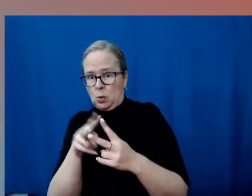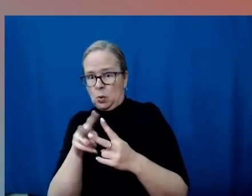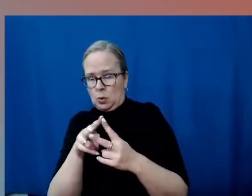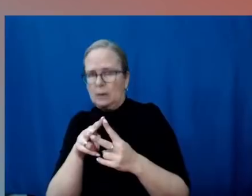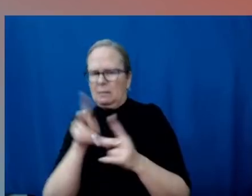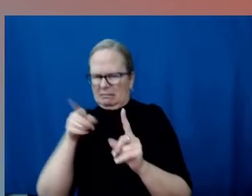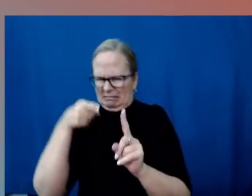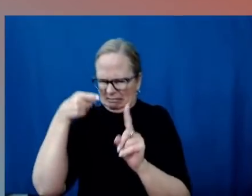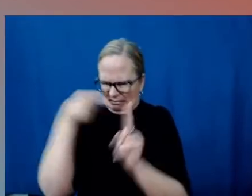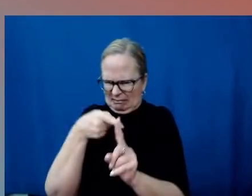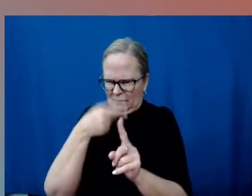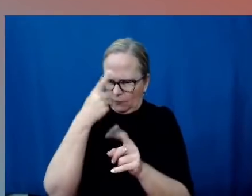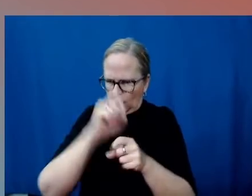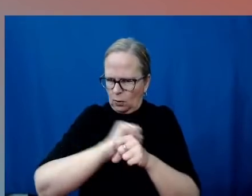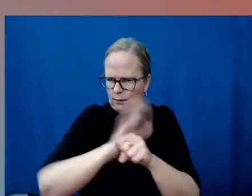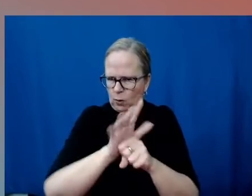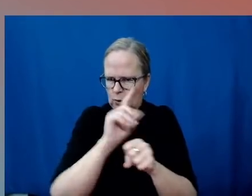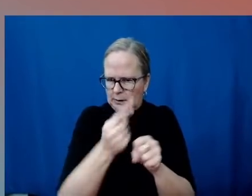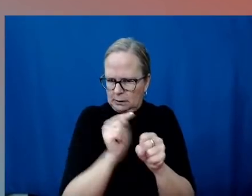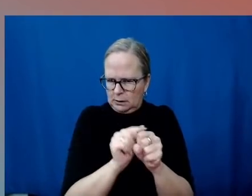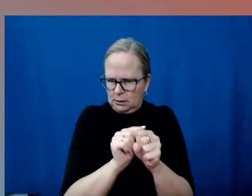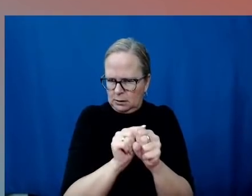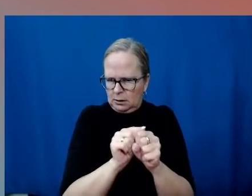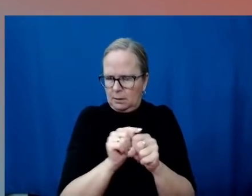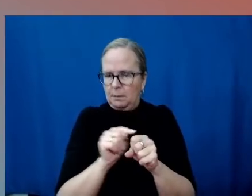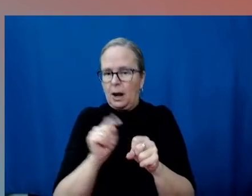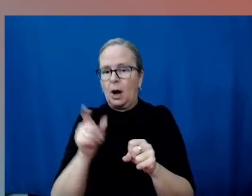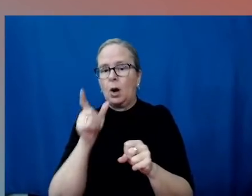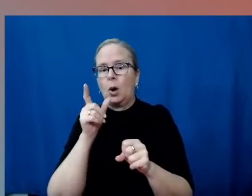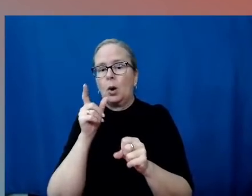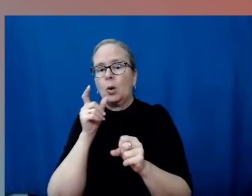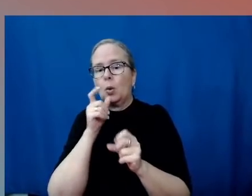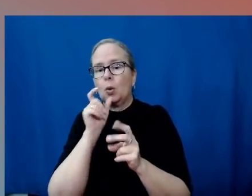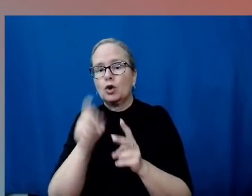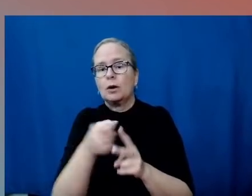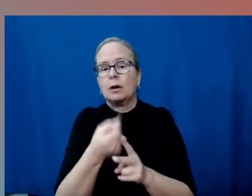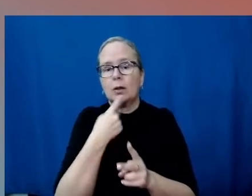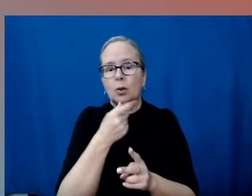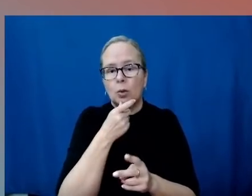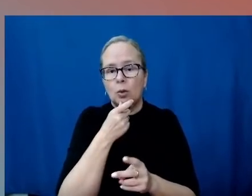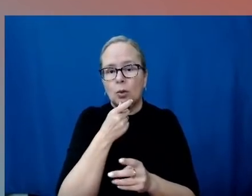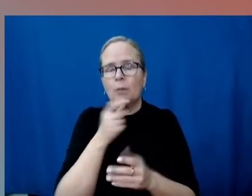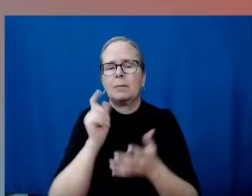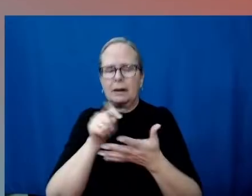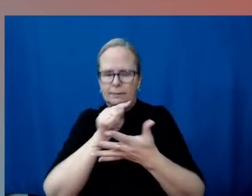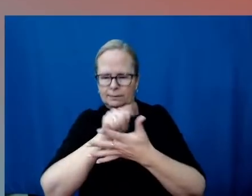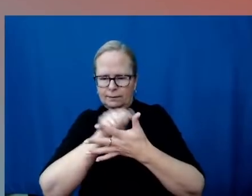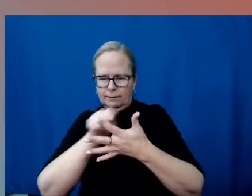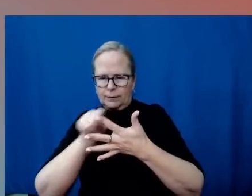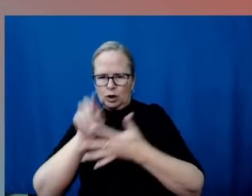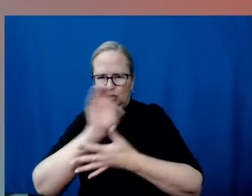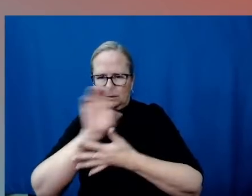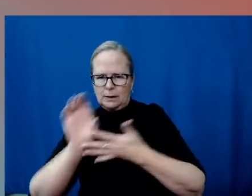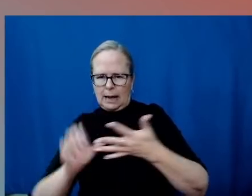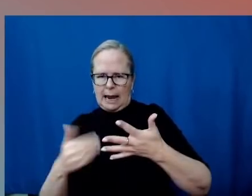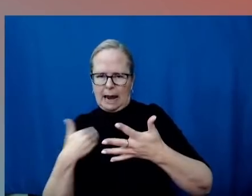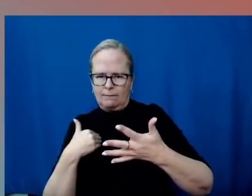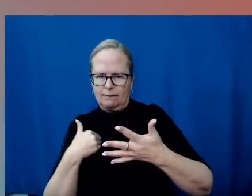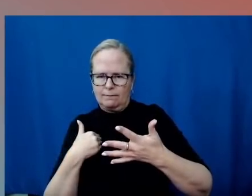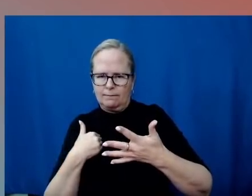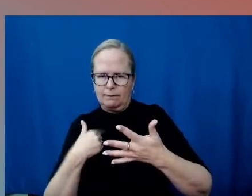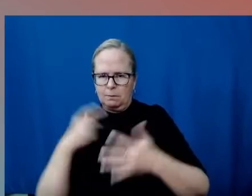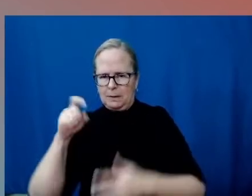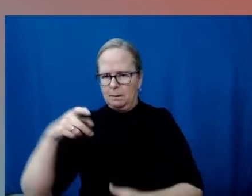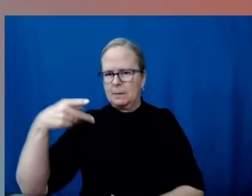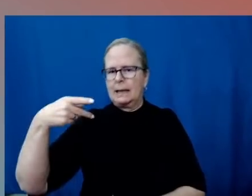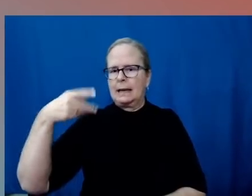specific criteria that we use in order to decide who can get that. You have to have a positive PCR, I think, is the first thing. And then you have